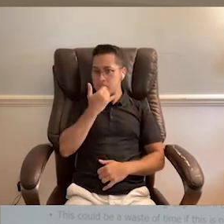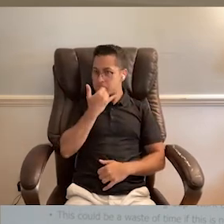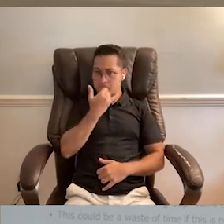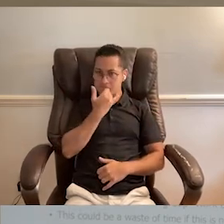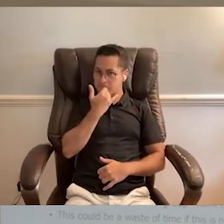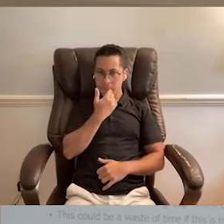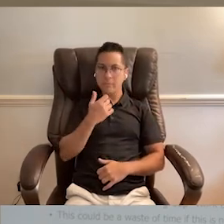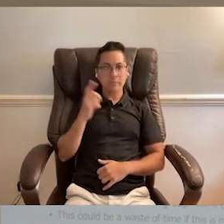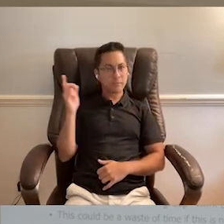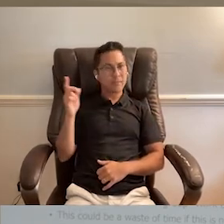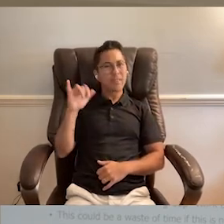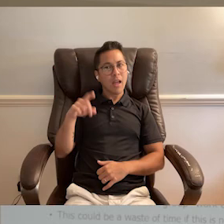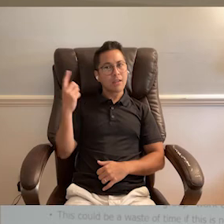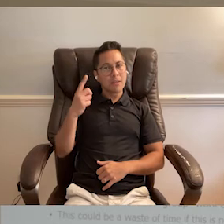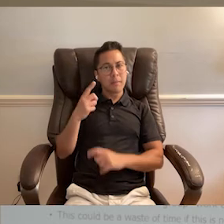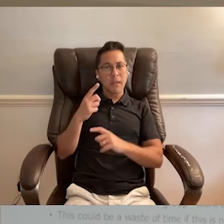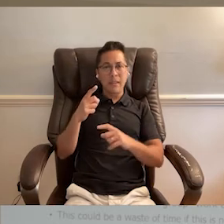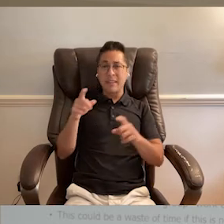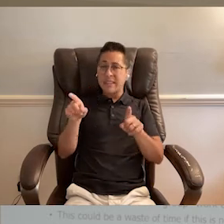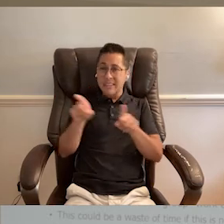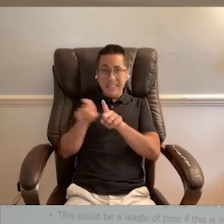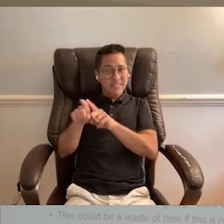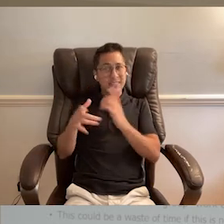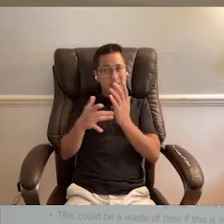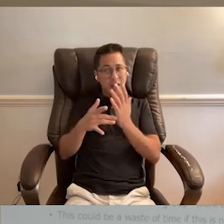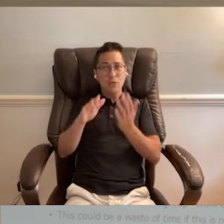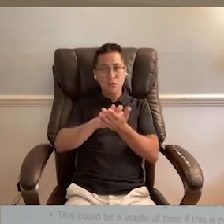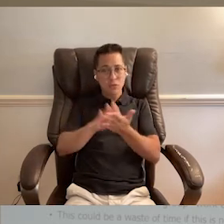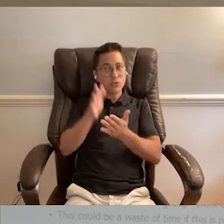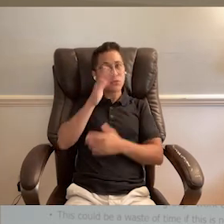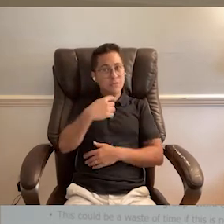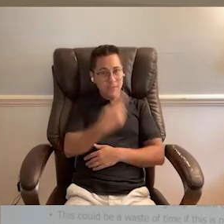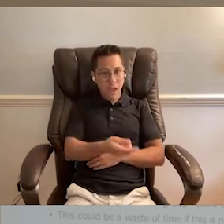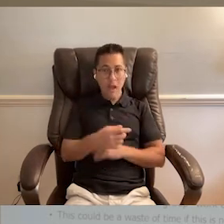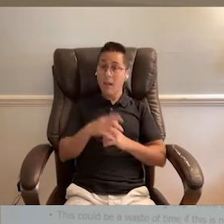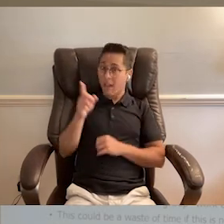something even technical schools will say, and they're wrong. And I've